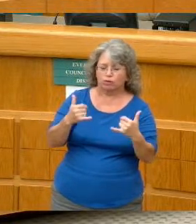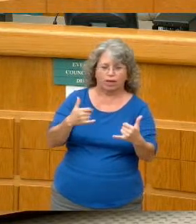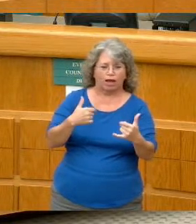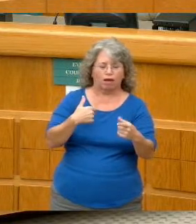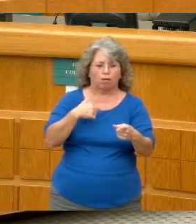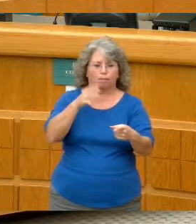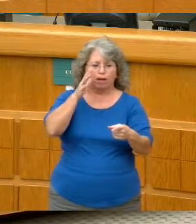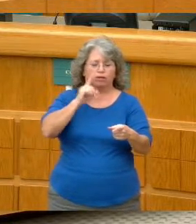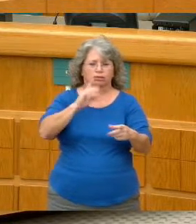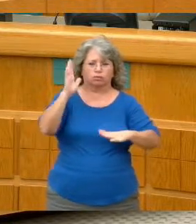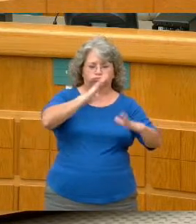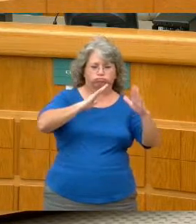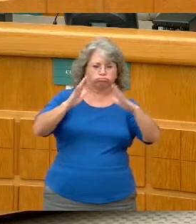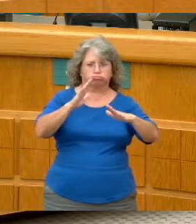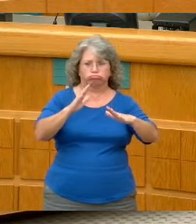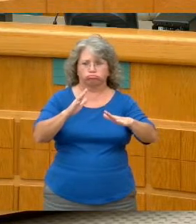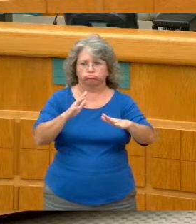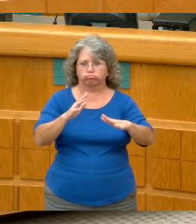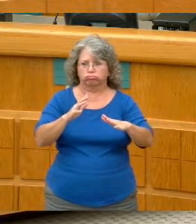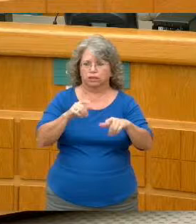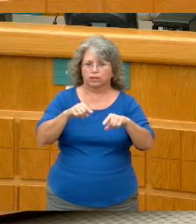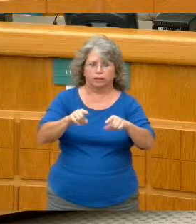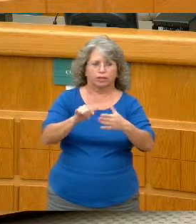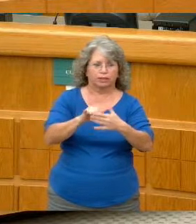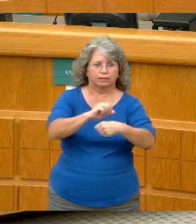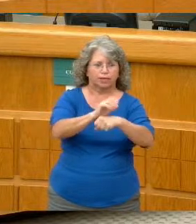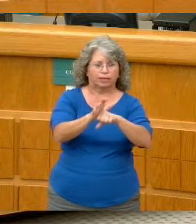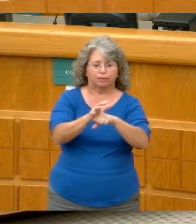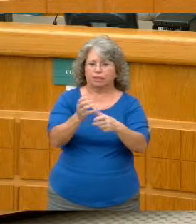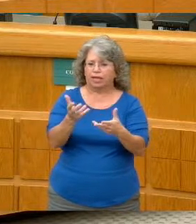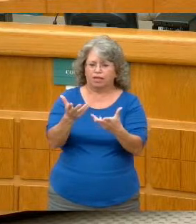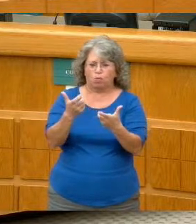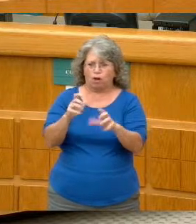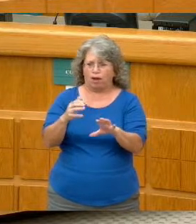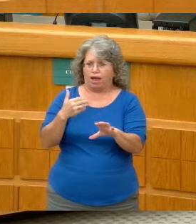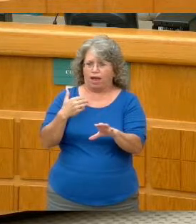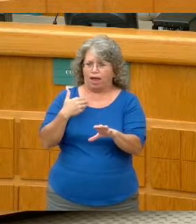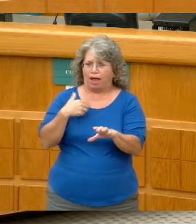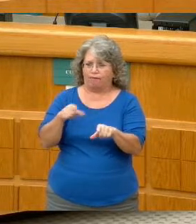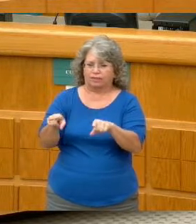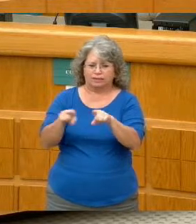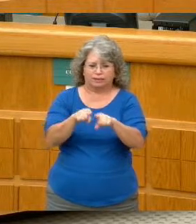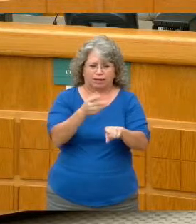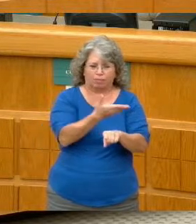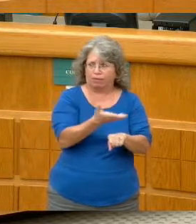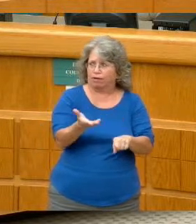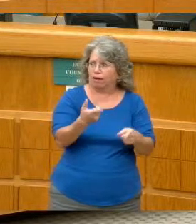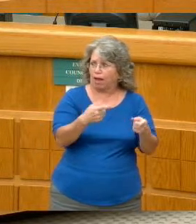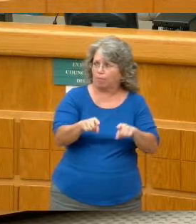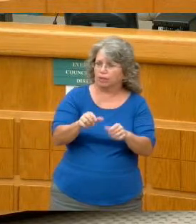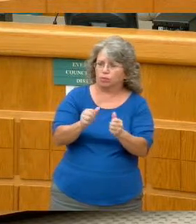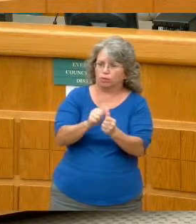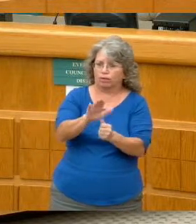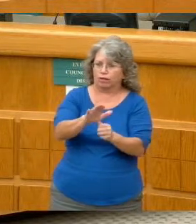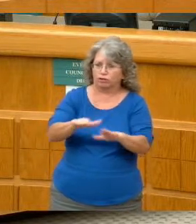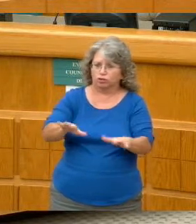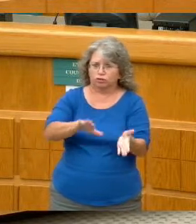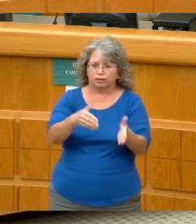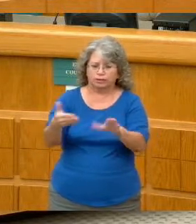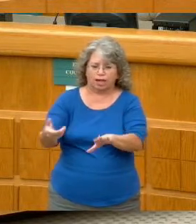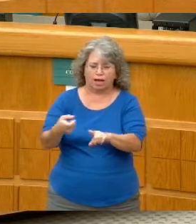kind of scrambling during this time of the pandemic and don't want to replicate something where their child does die of symptoms related to